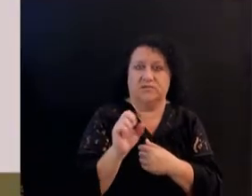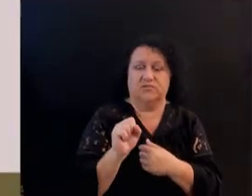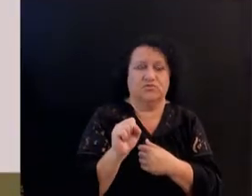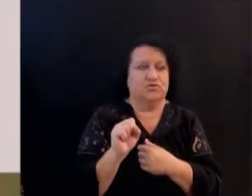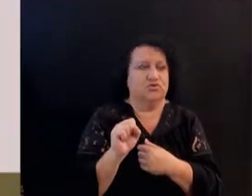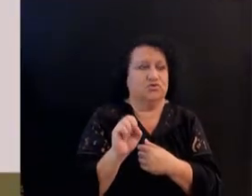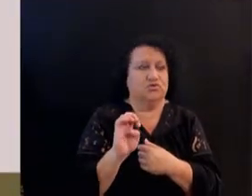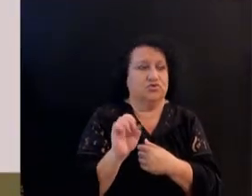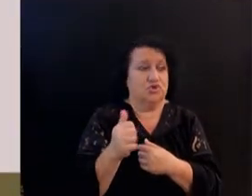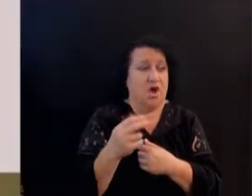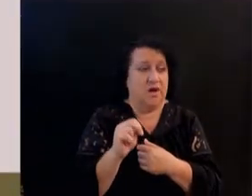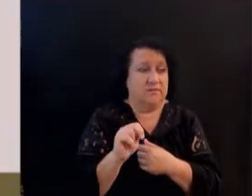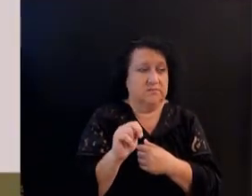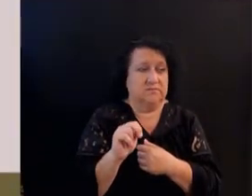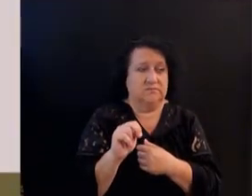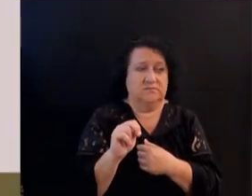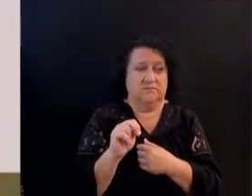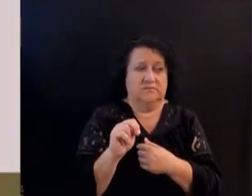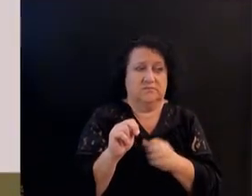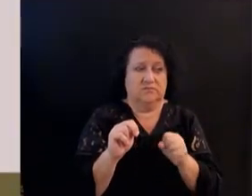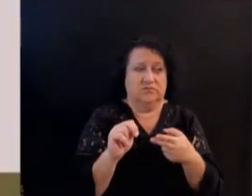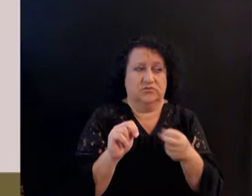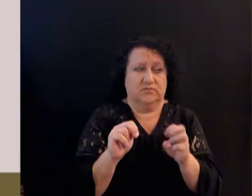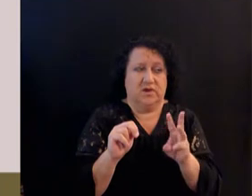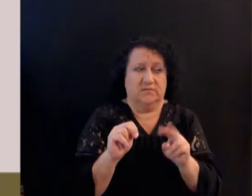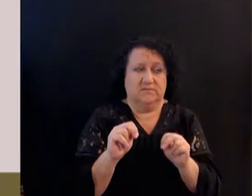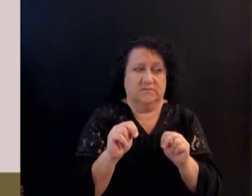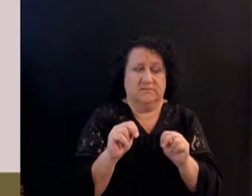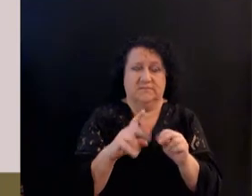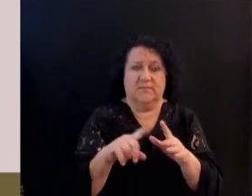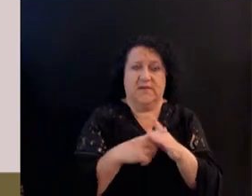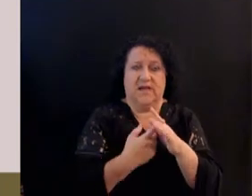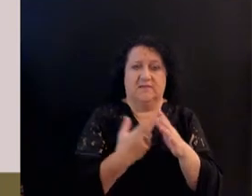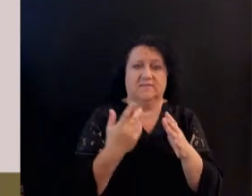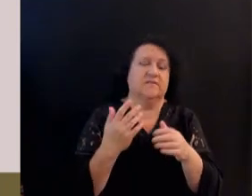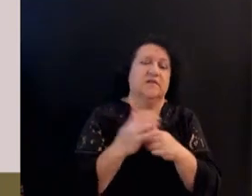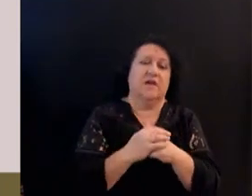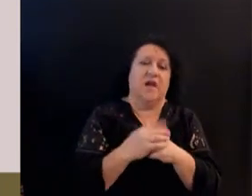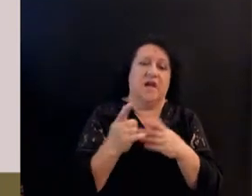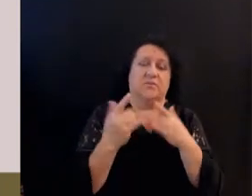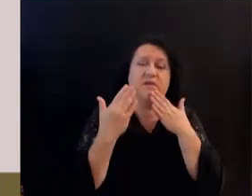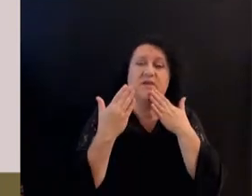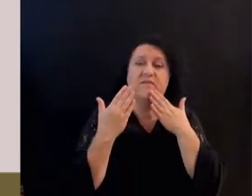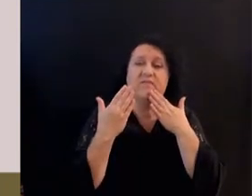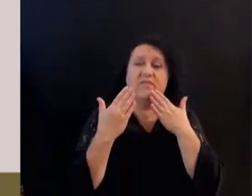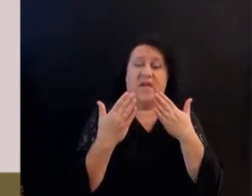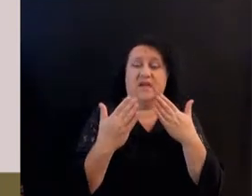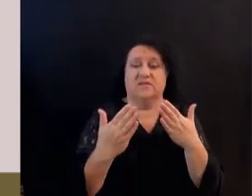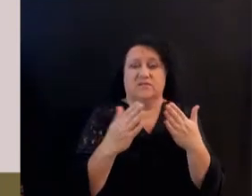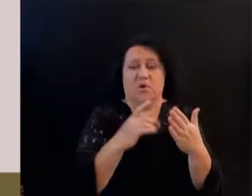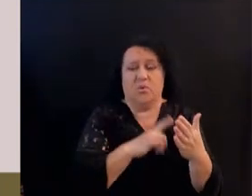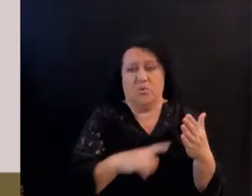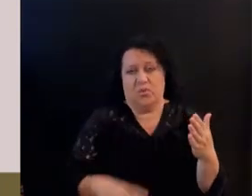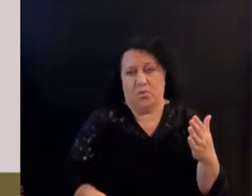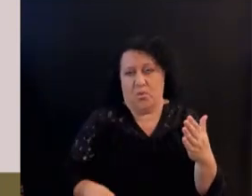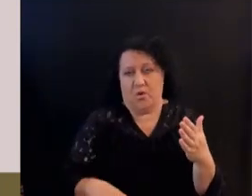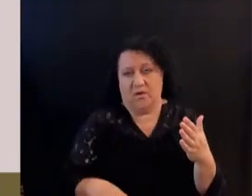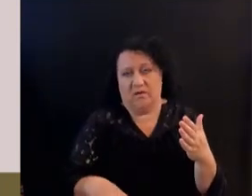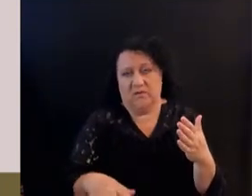that first verse? I give you thanks, O Lord, with my whole